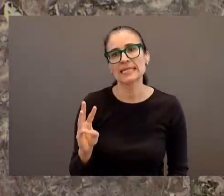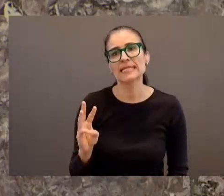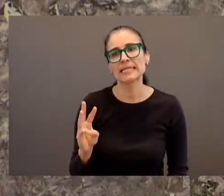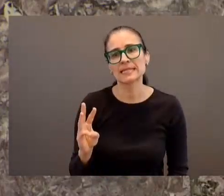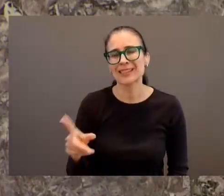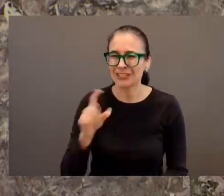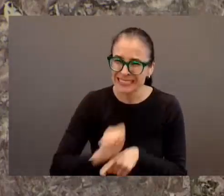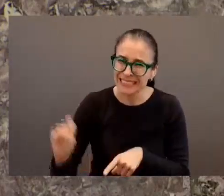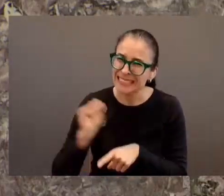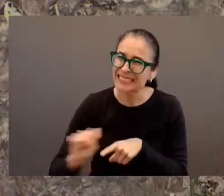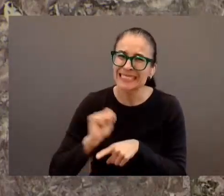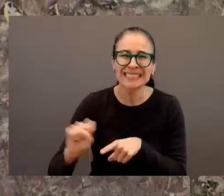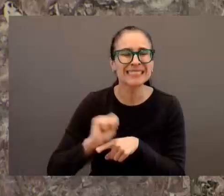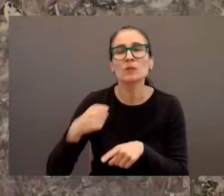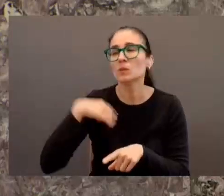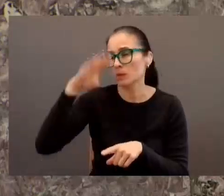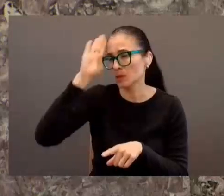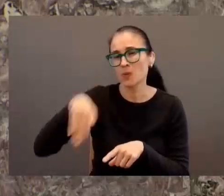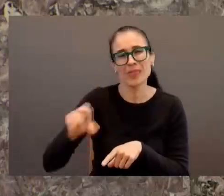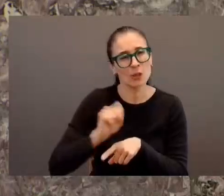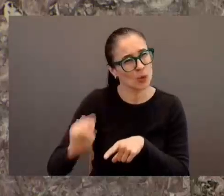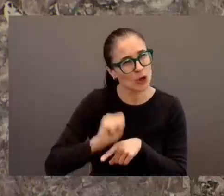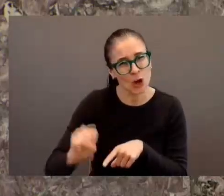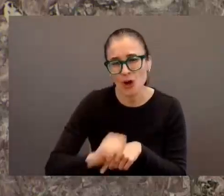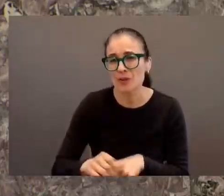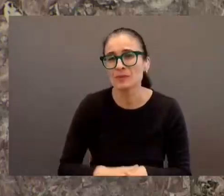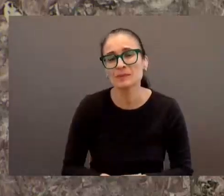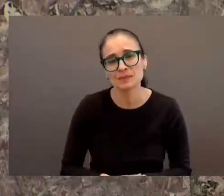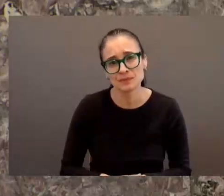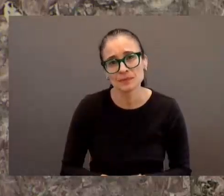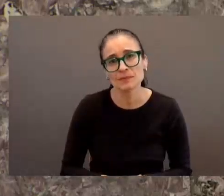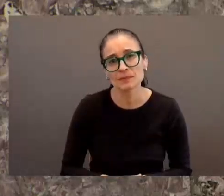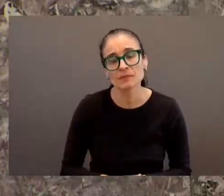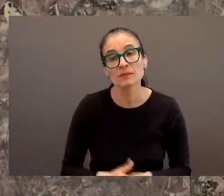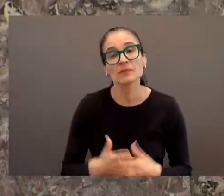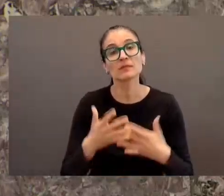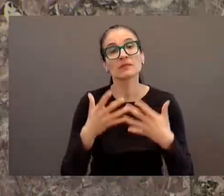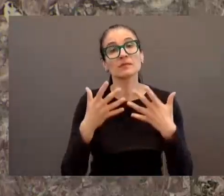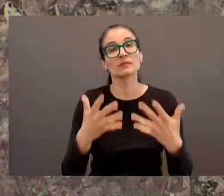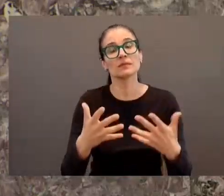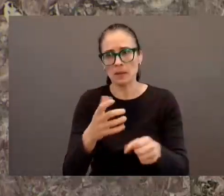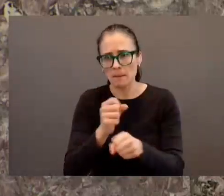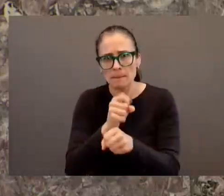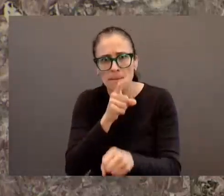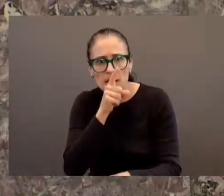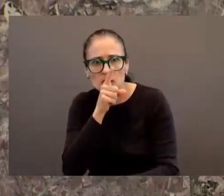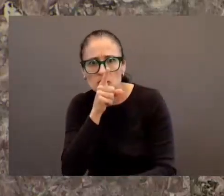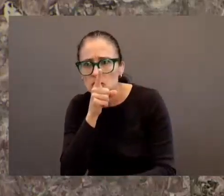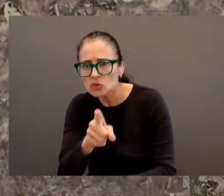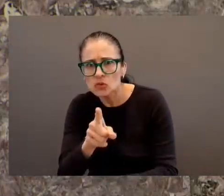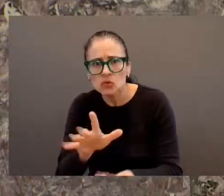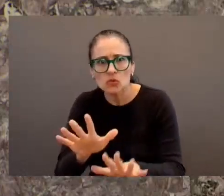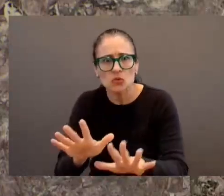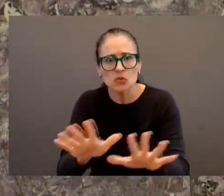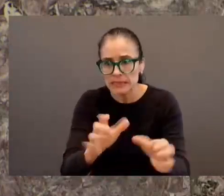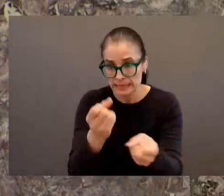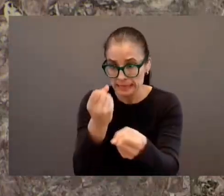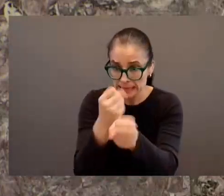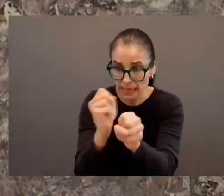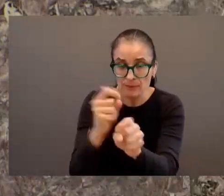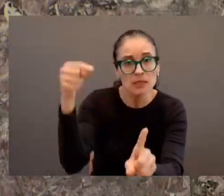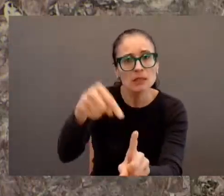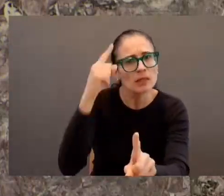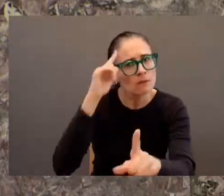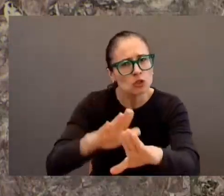Mr. Speaker. That's why, in order to ensure safety for children, for patients, that's why